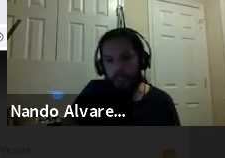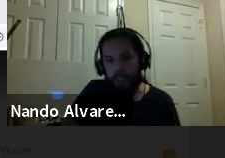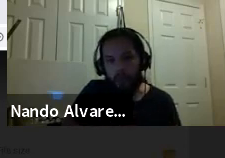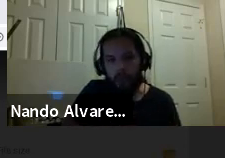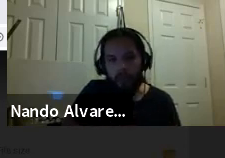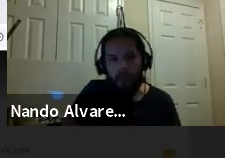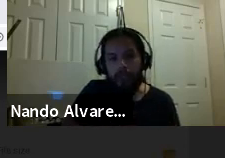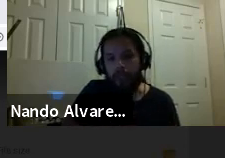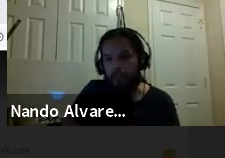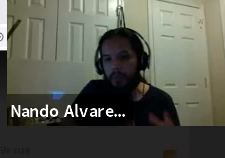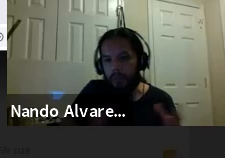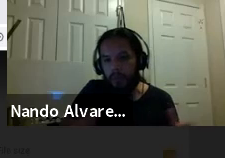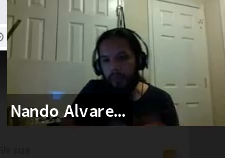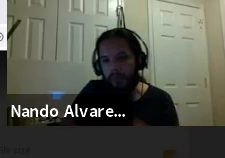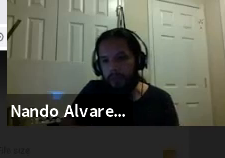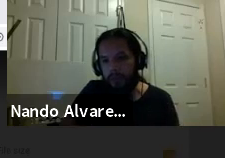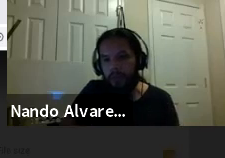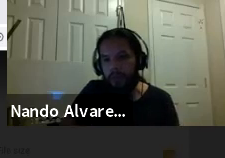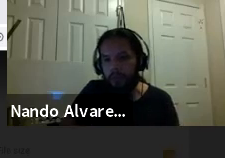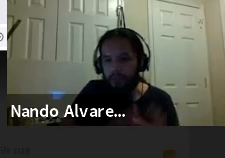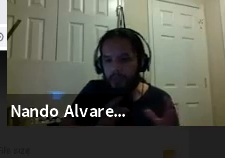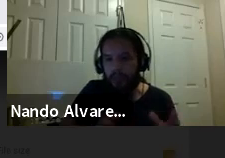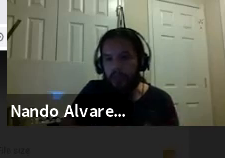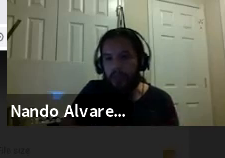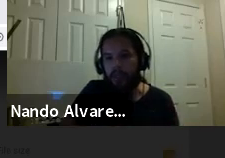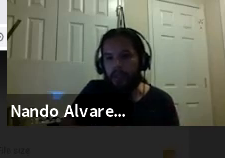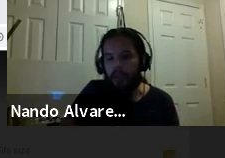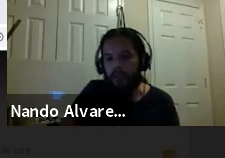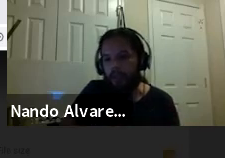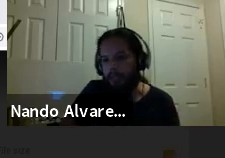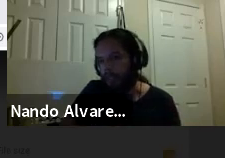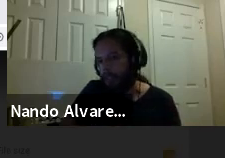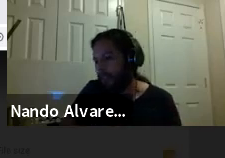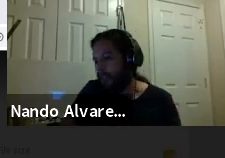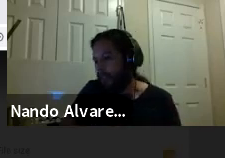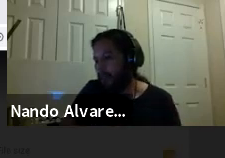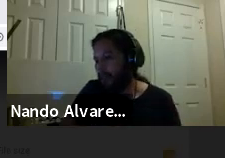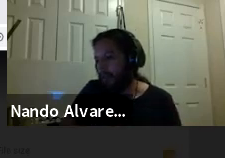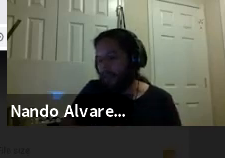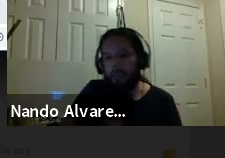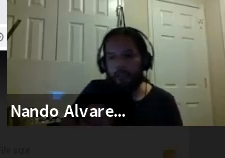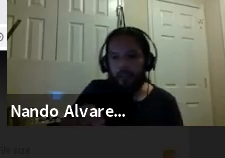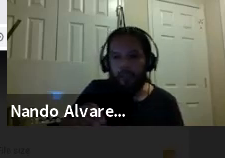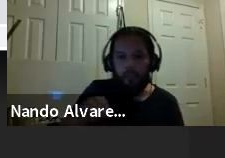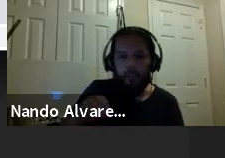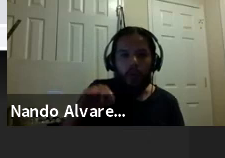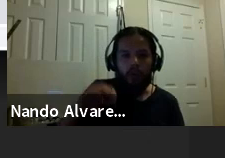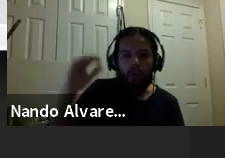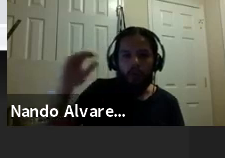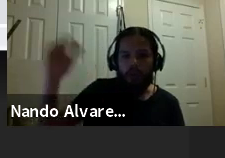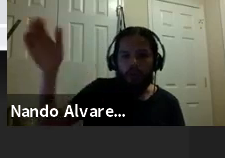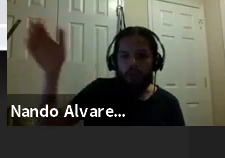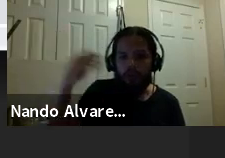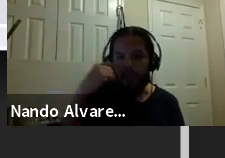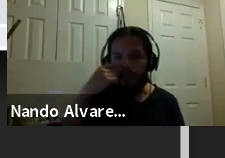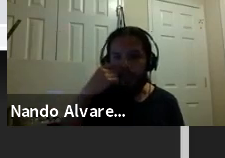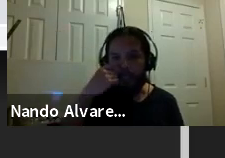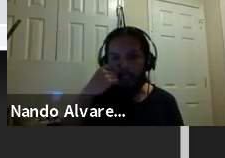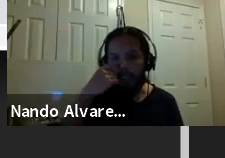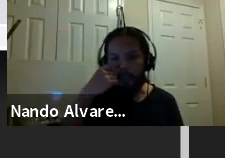sketch, and I will share with all the commissioners so they can have a clearer look of what it's going to